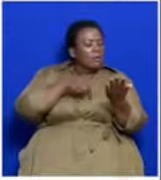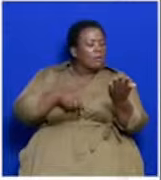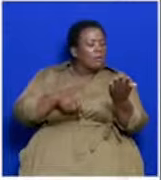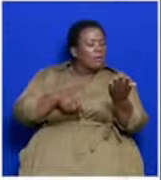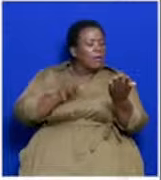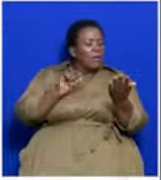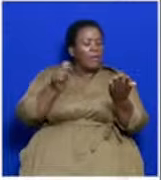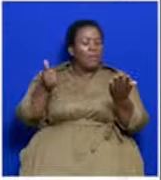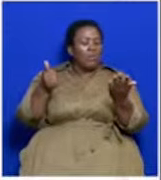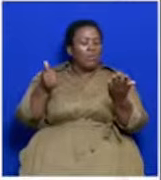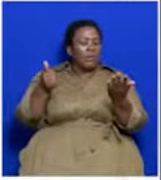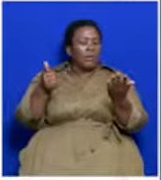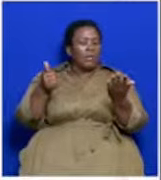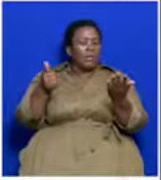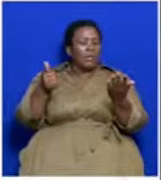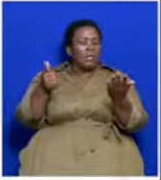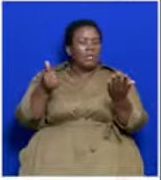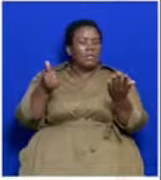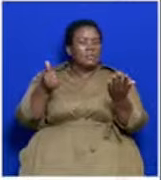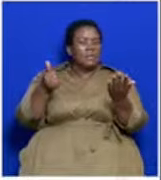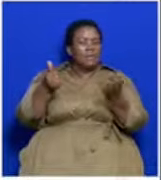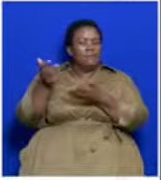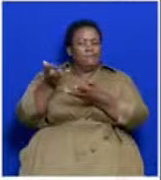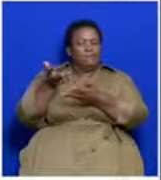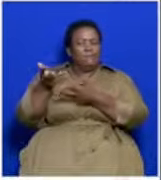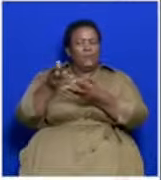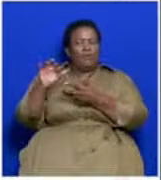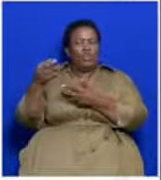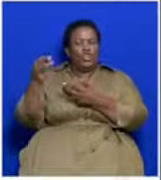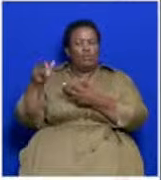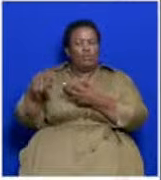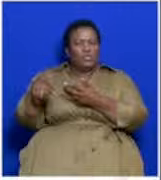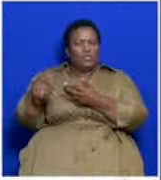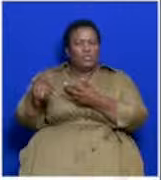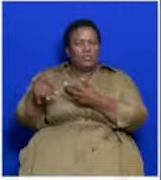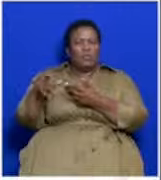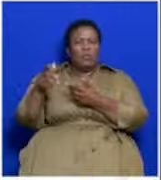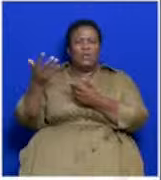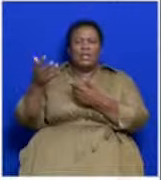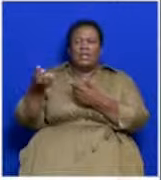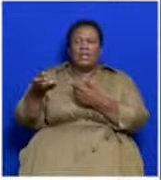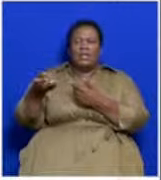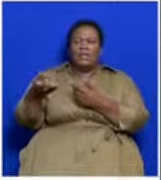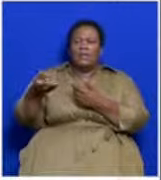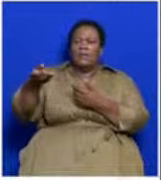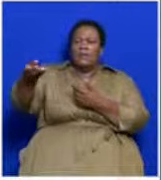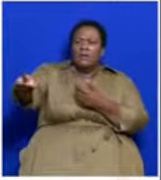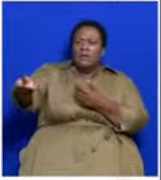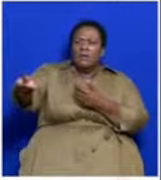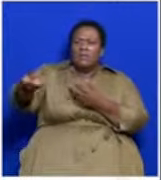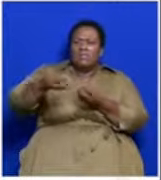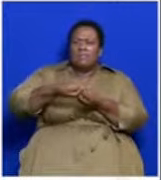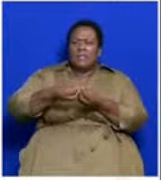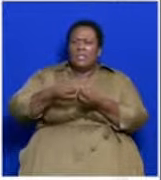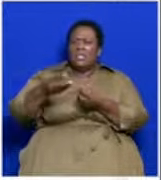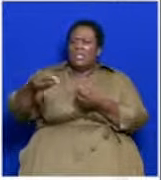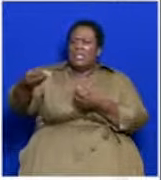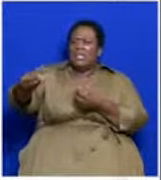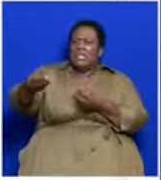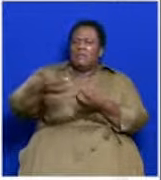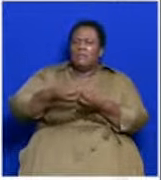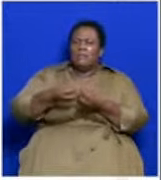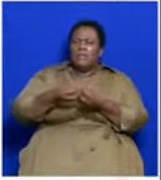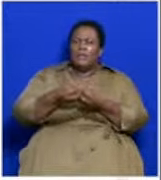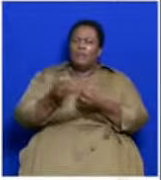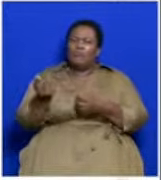interacting directly with this third person and reaching out or handing them over something. Of the two, which is Bafana? The